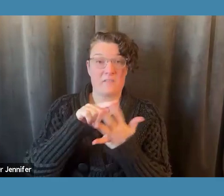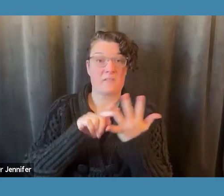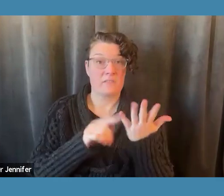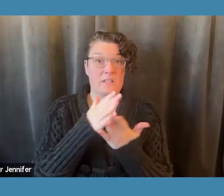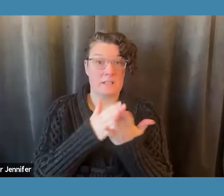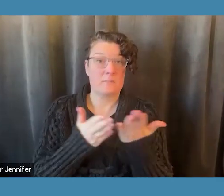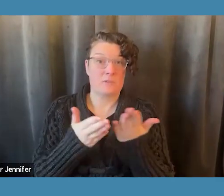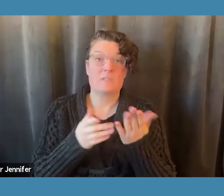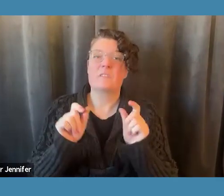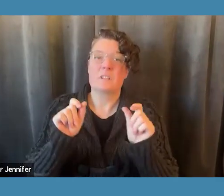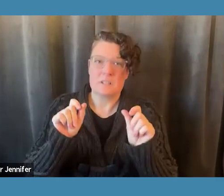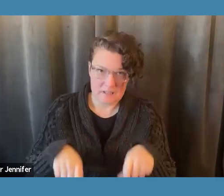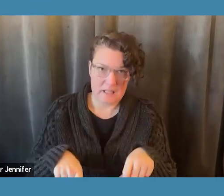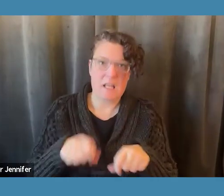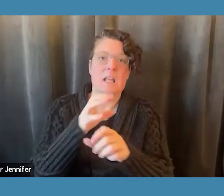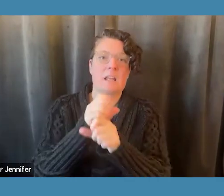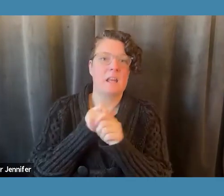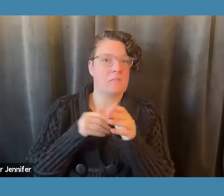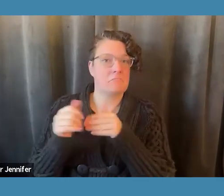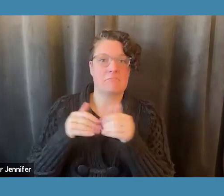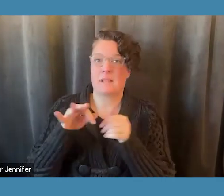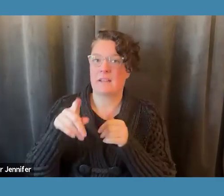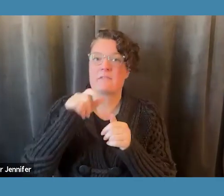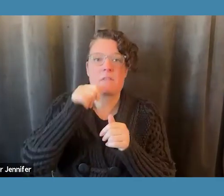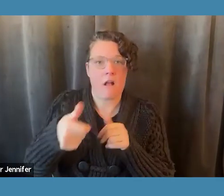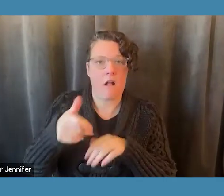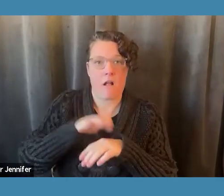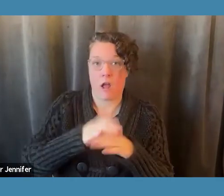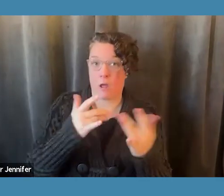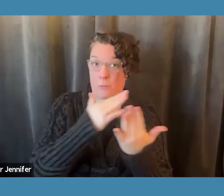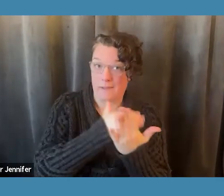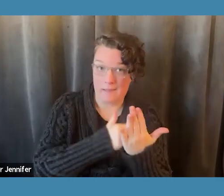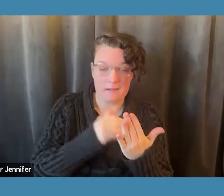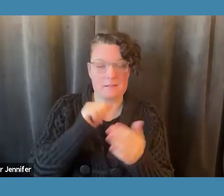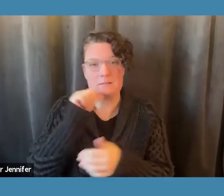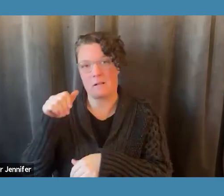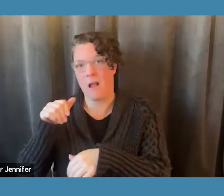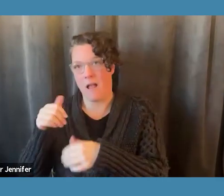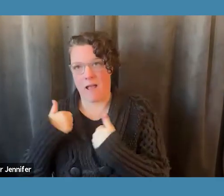the not being on the waiver or the wait list.